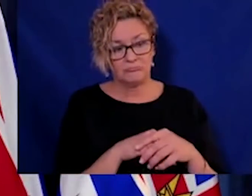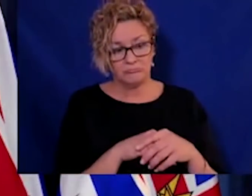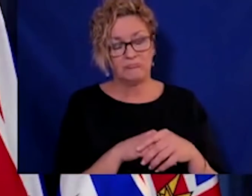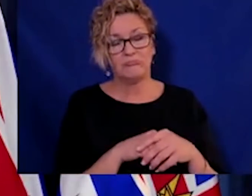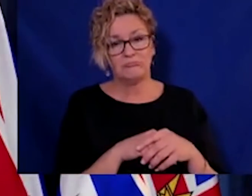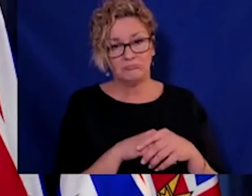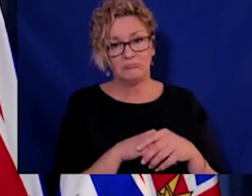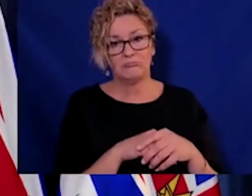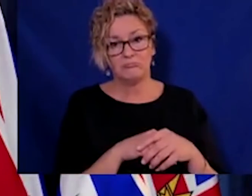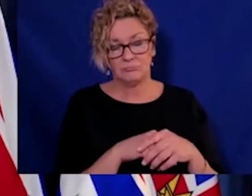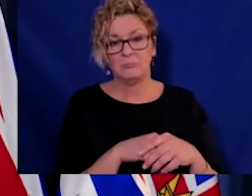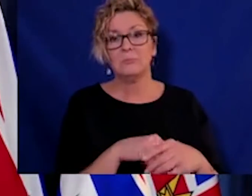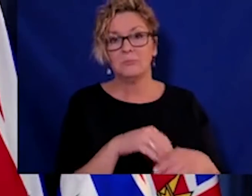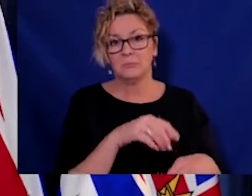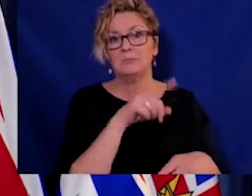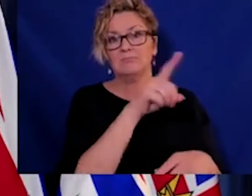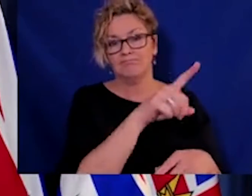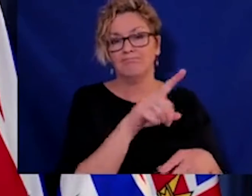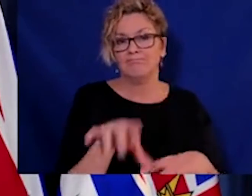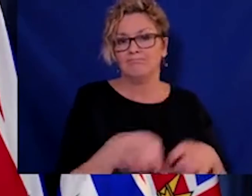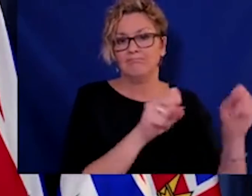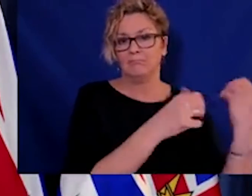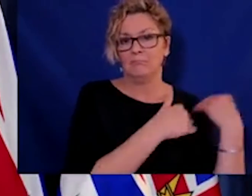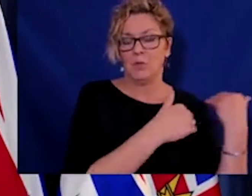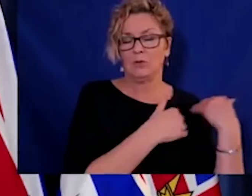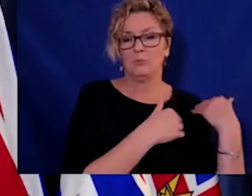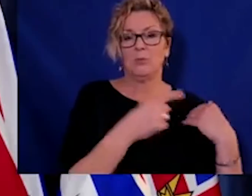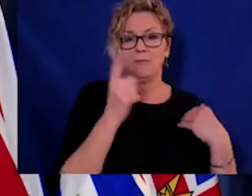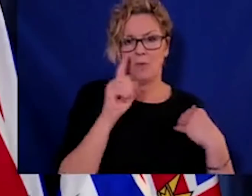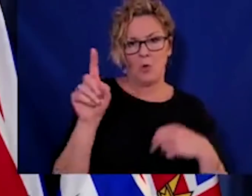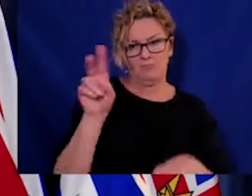occasion available to members of the media in the coming days,